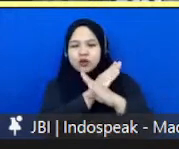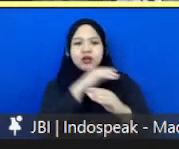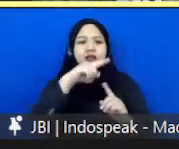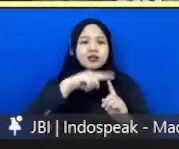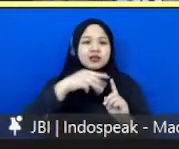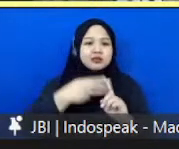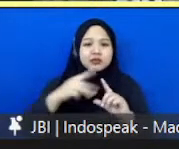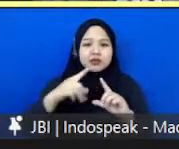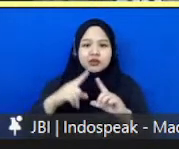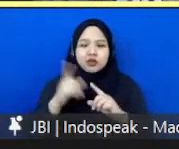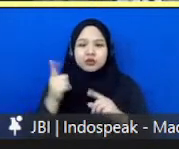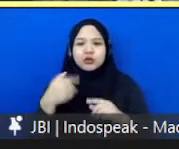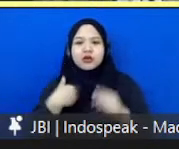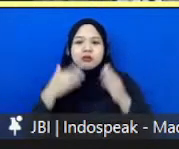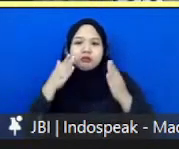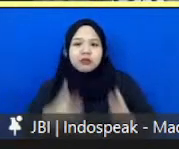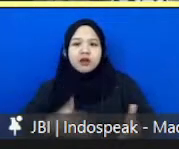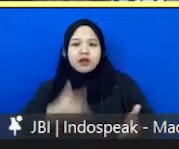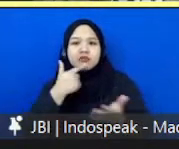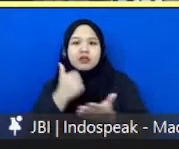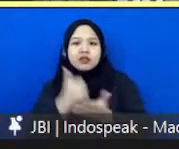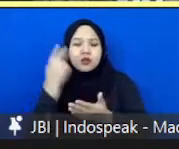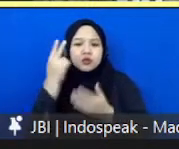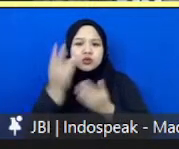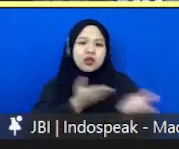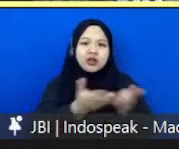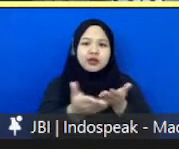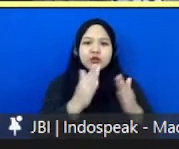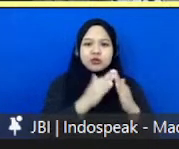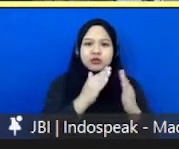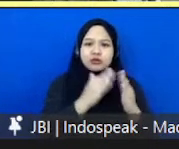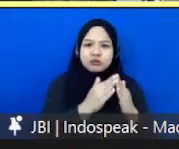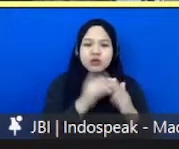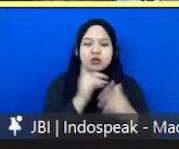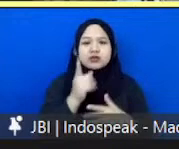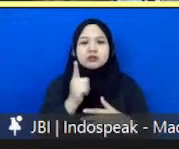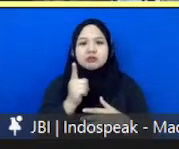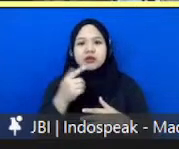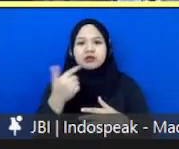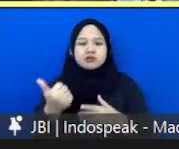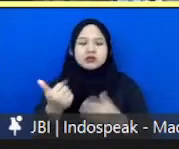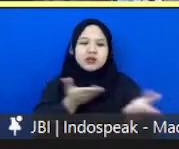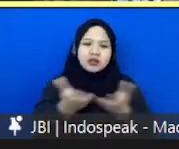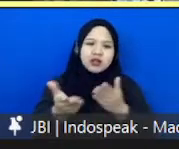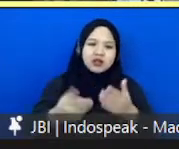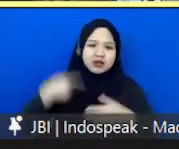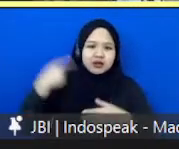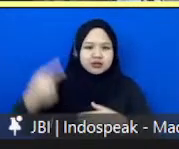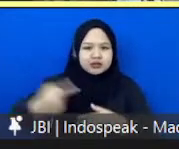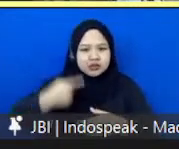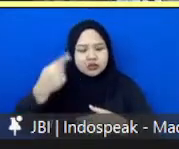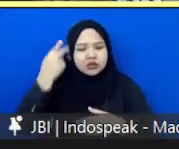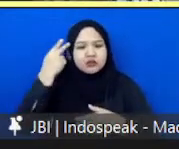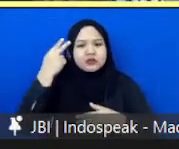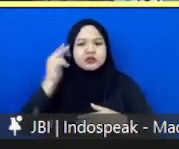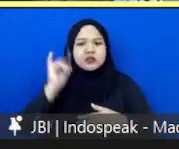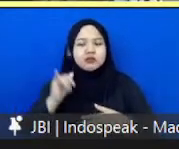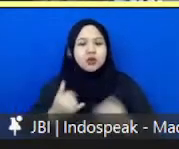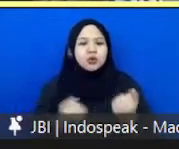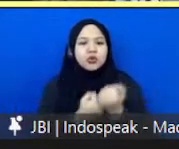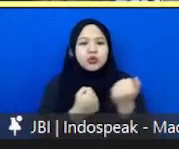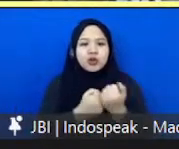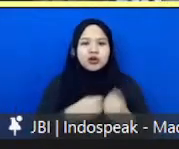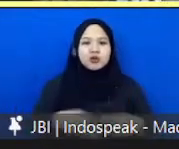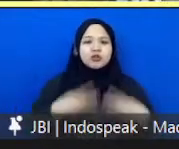an important role in home deliveries because they provide such an extensive services, including emotional support to